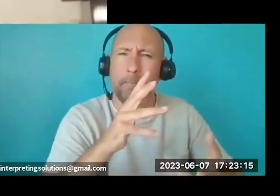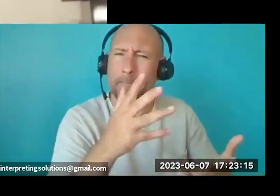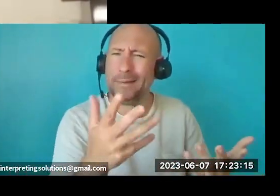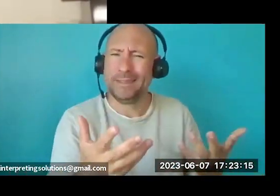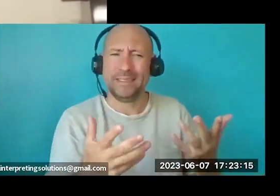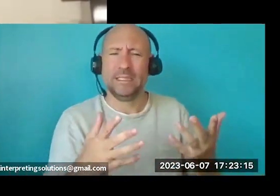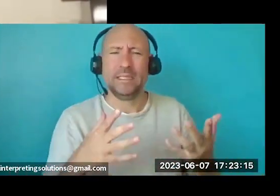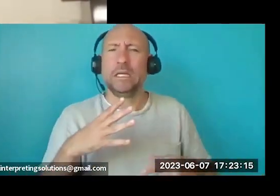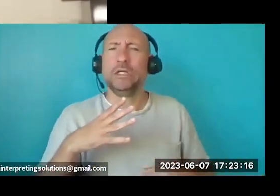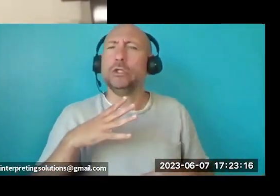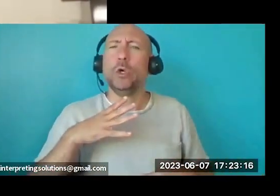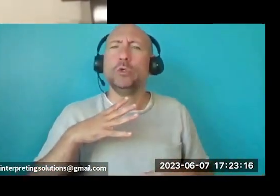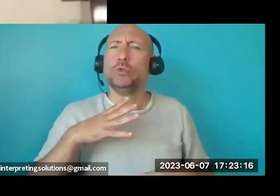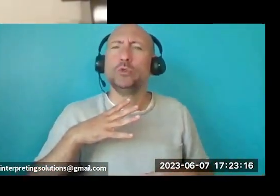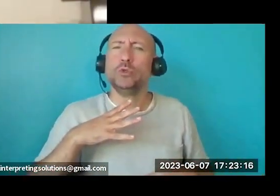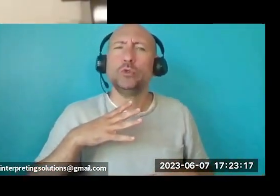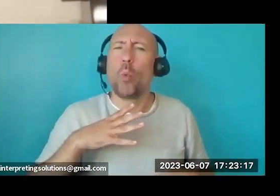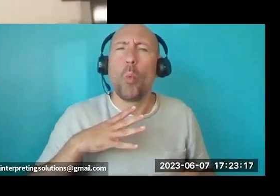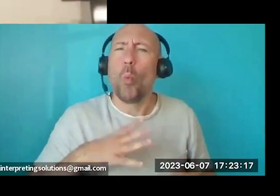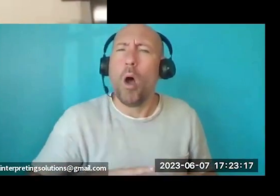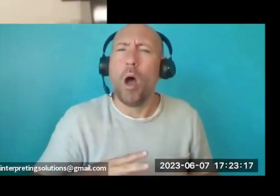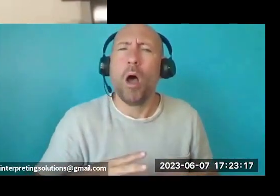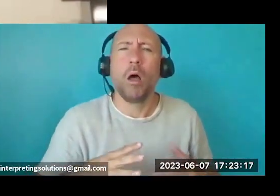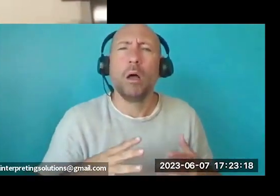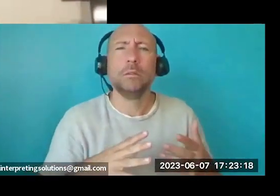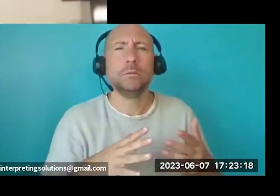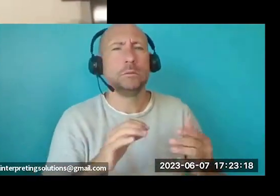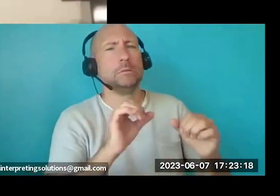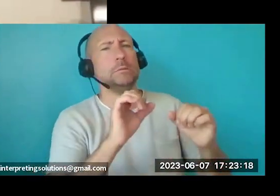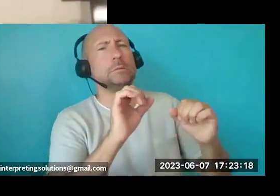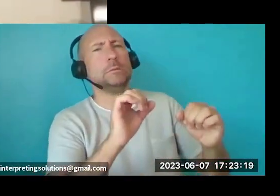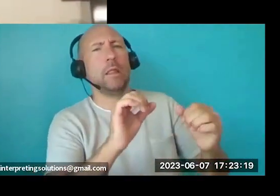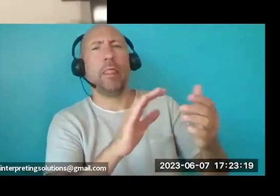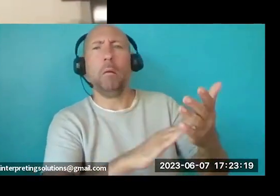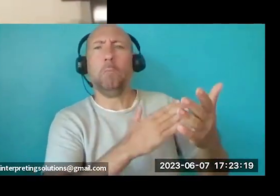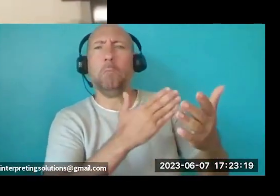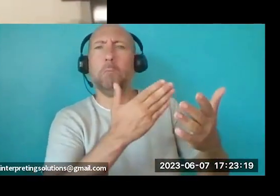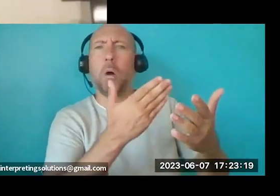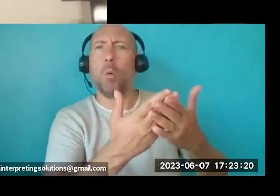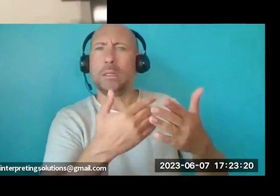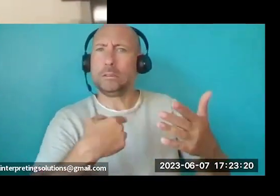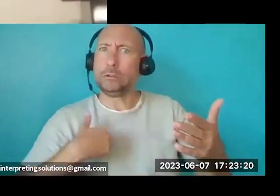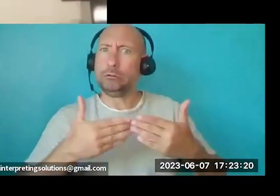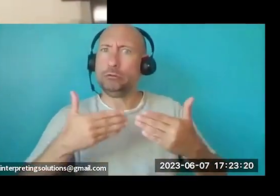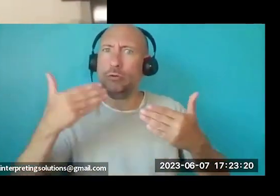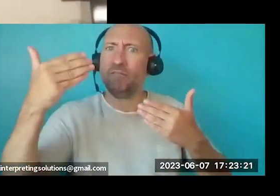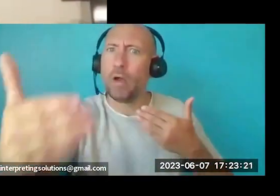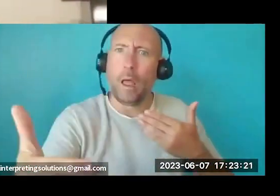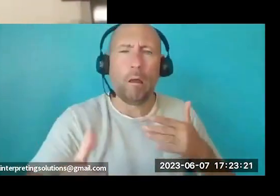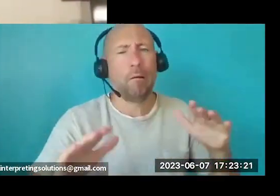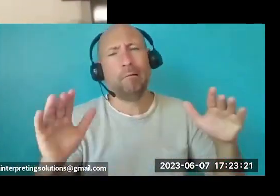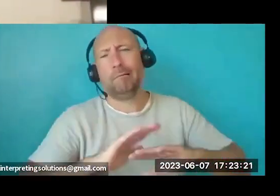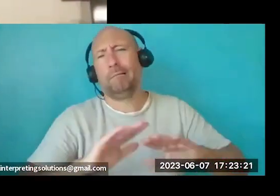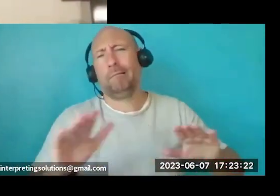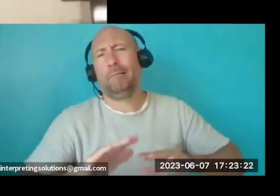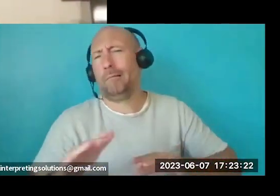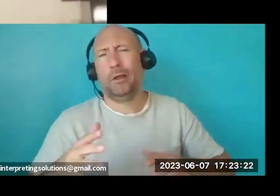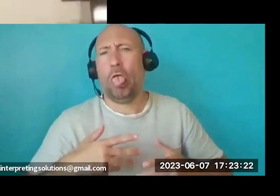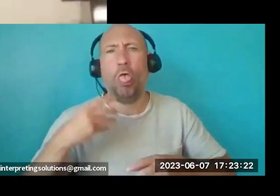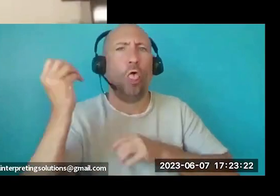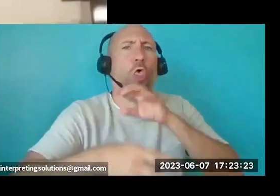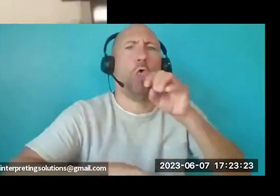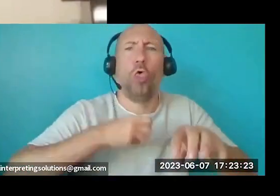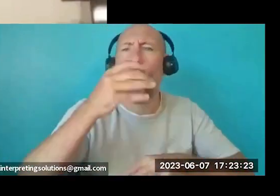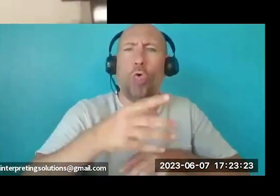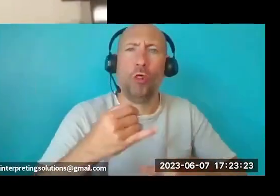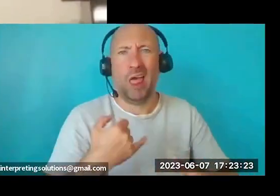to exceed in terms of the poetic input of the artist. We don't want to give too much our